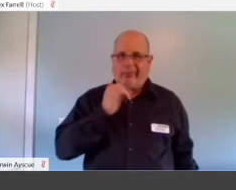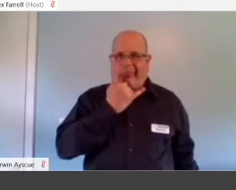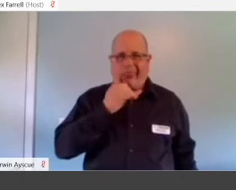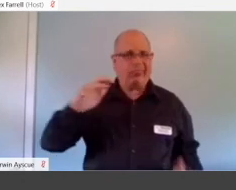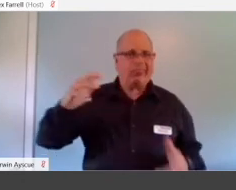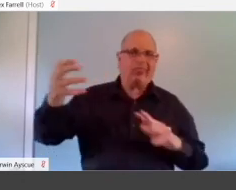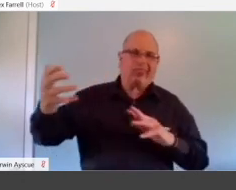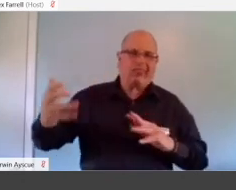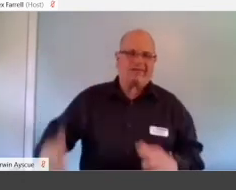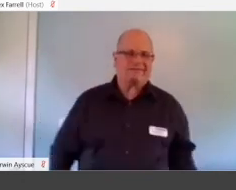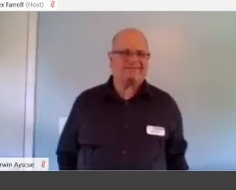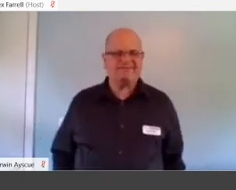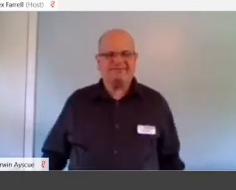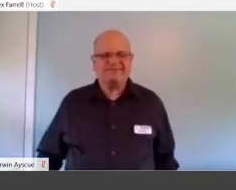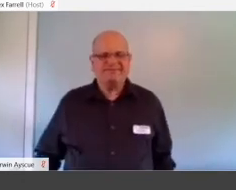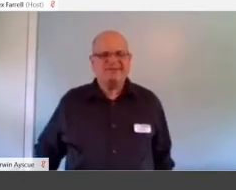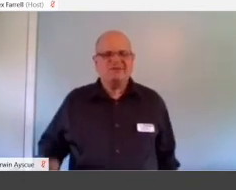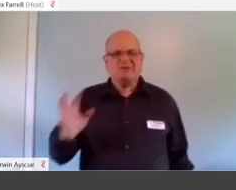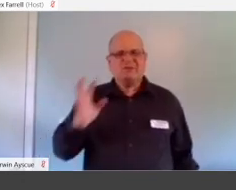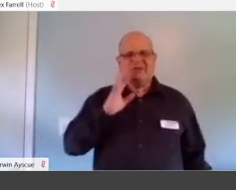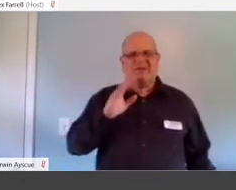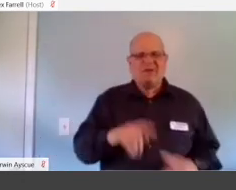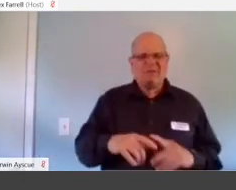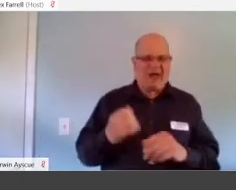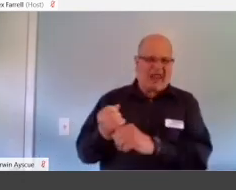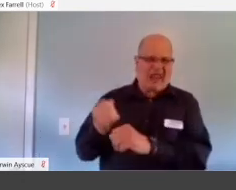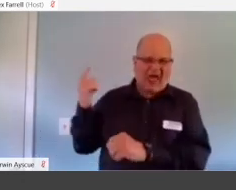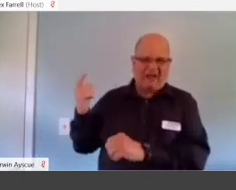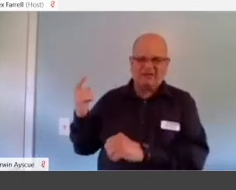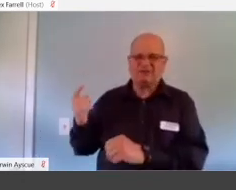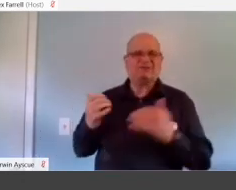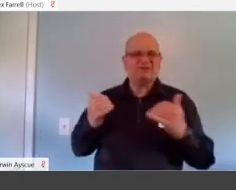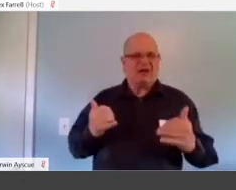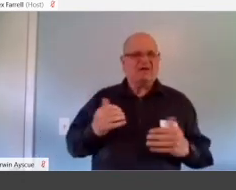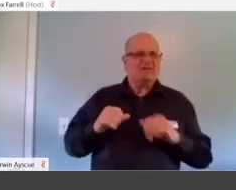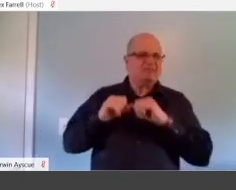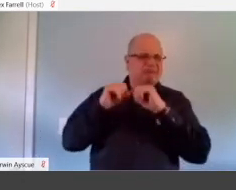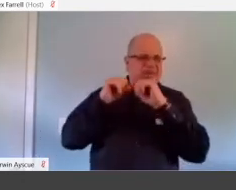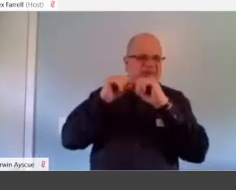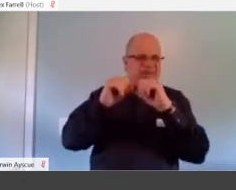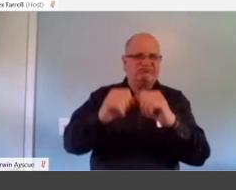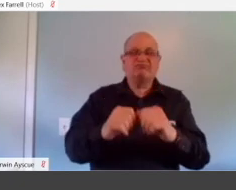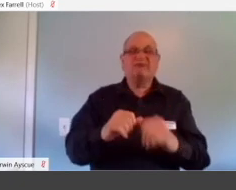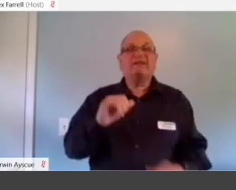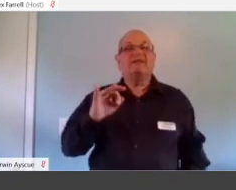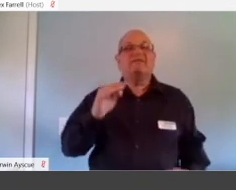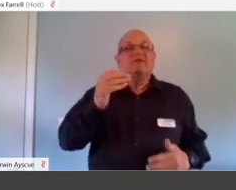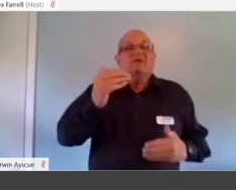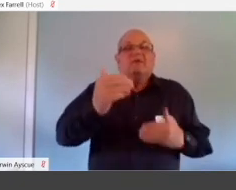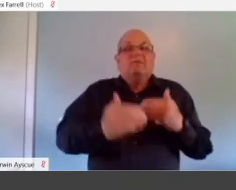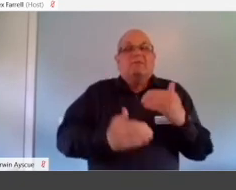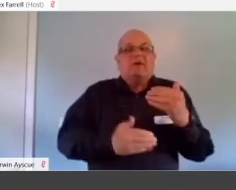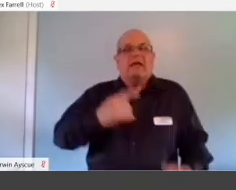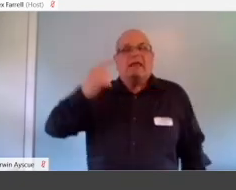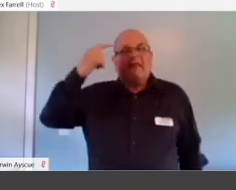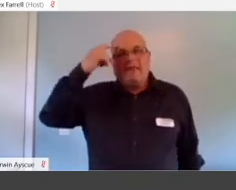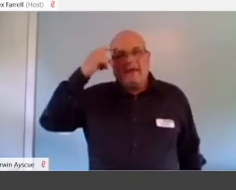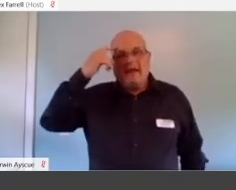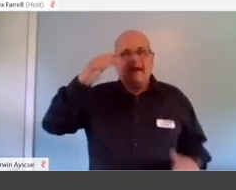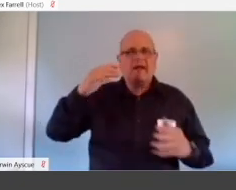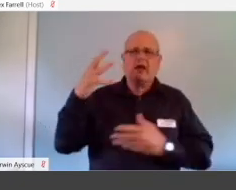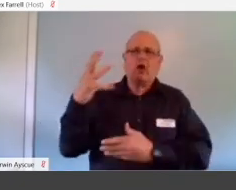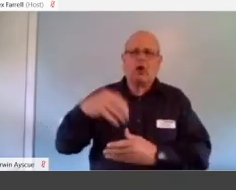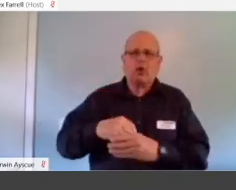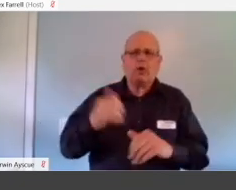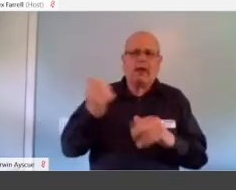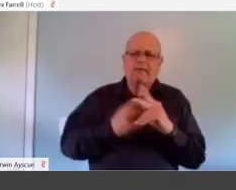this a lot last year, and we'll reiterate it this year because it's still true. Like, if your whole process is thinking about how we include everyone